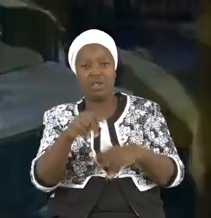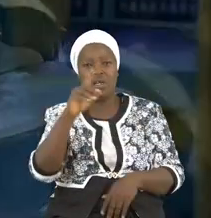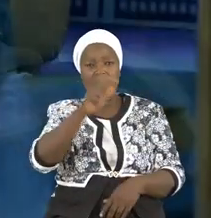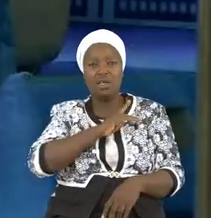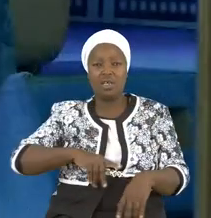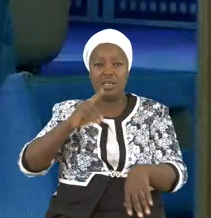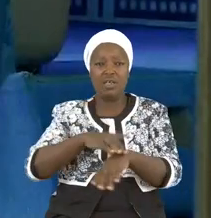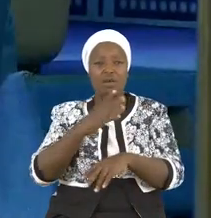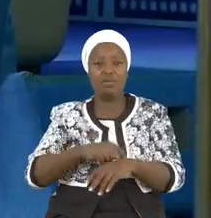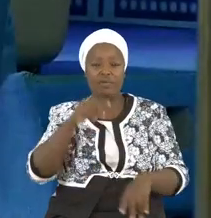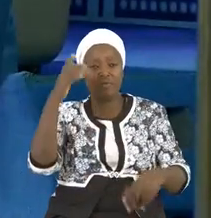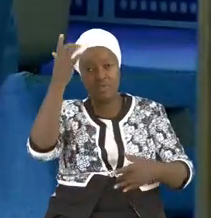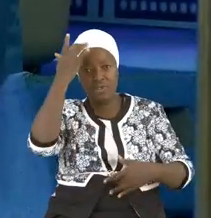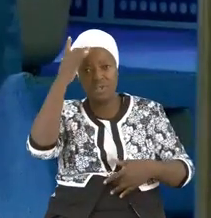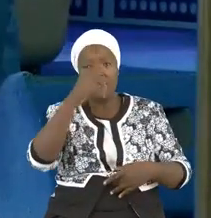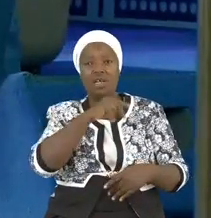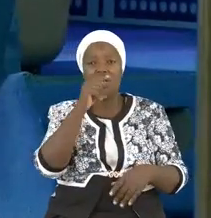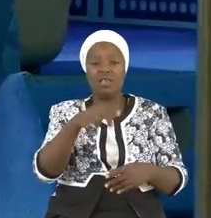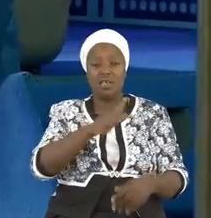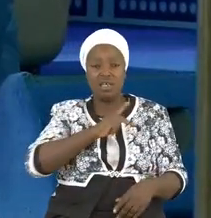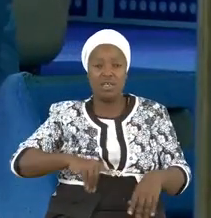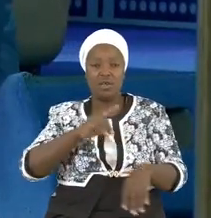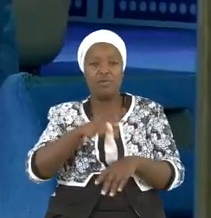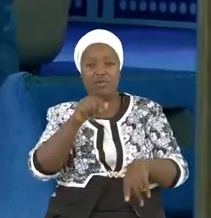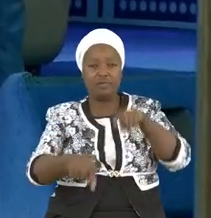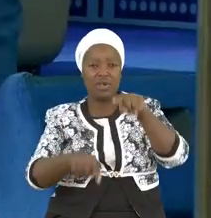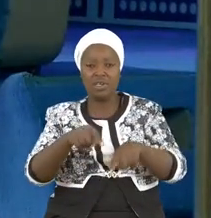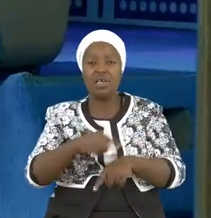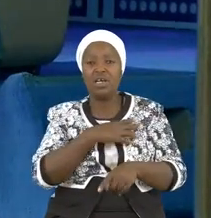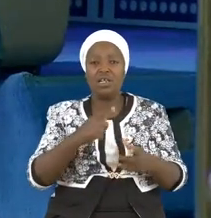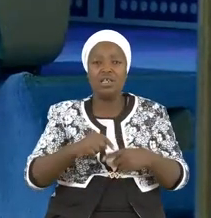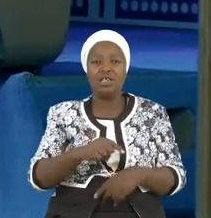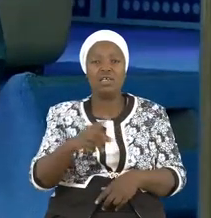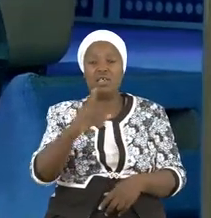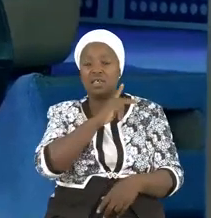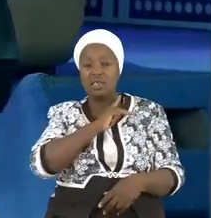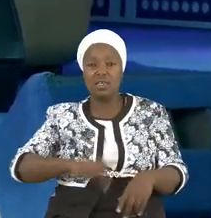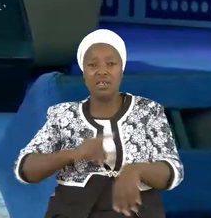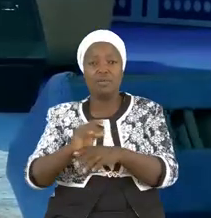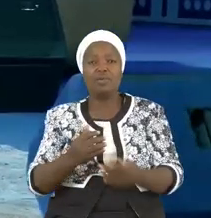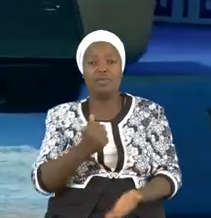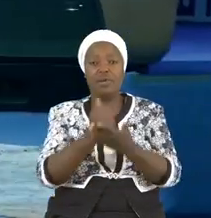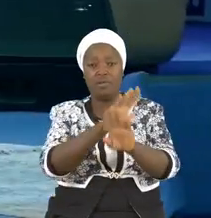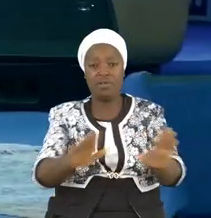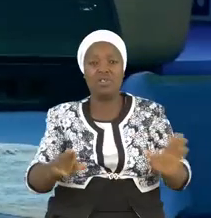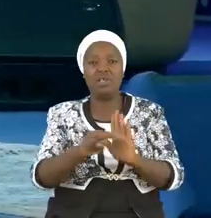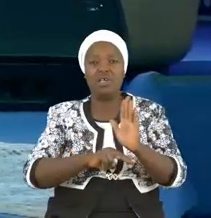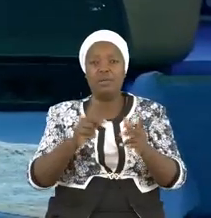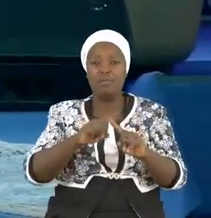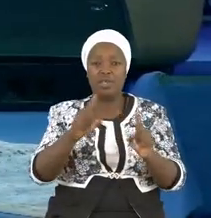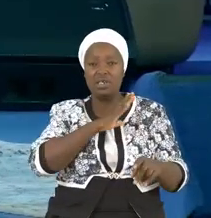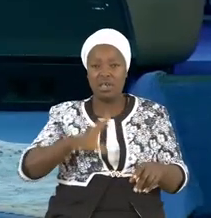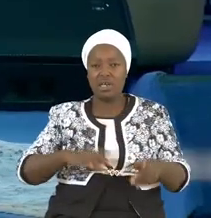paralysis, kingdom of helplessness. And then Christ came, he said, the thief, the